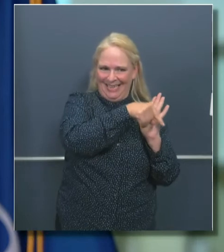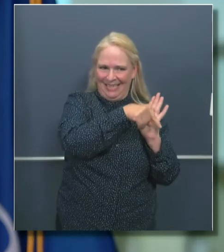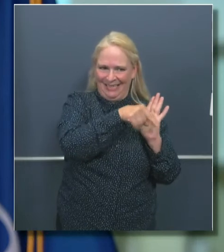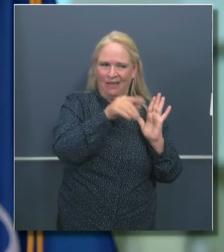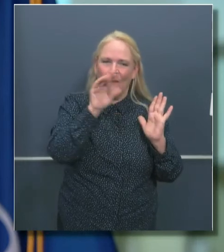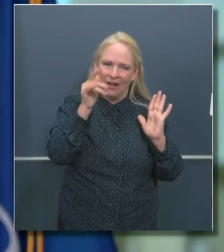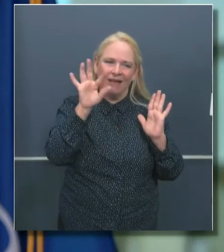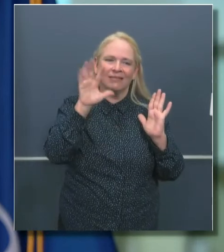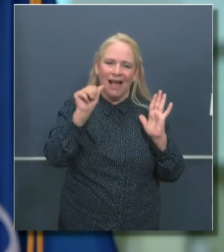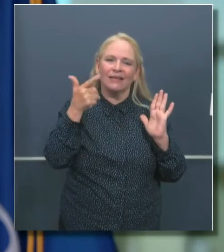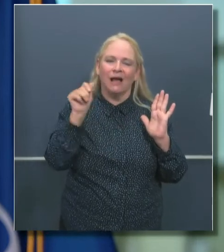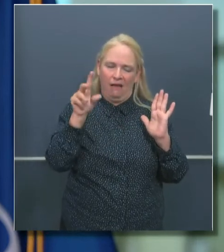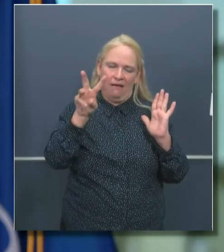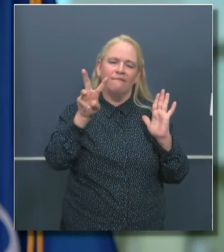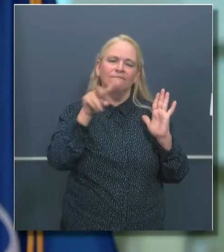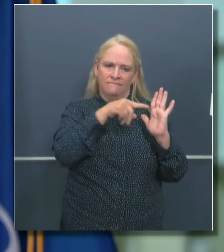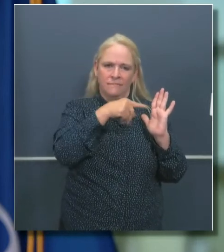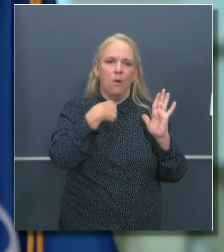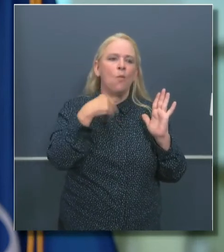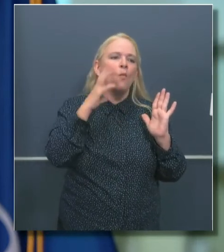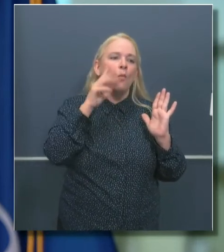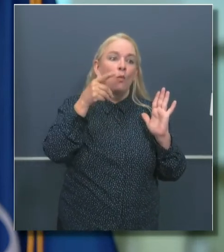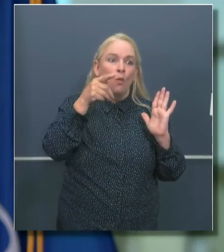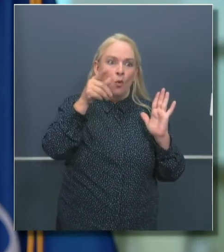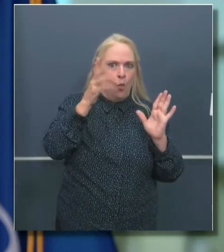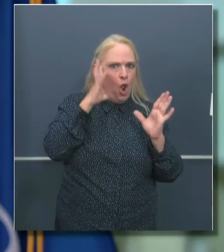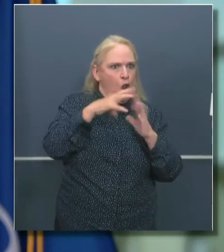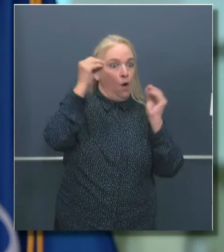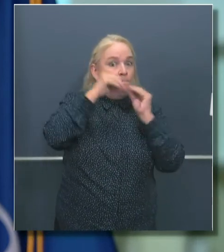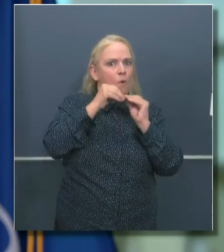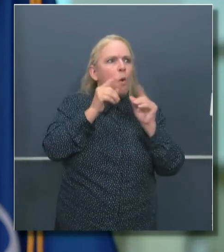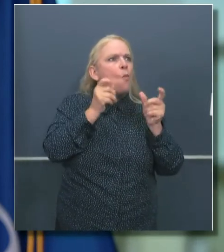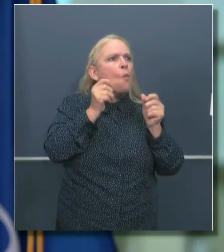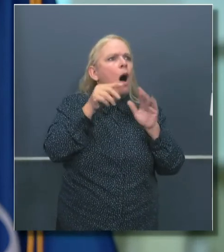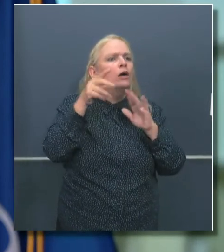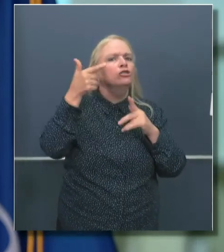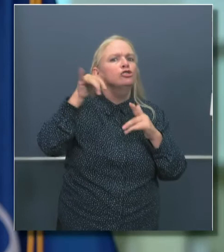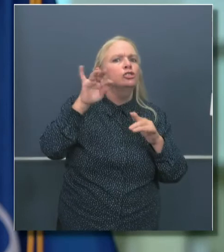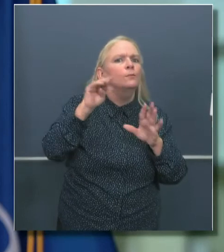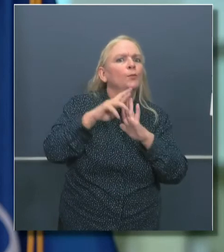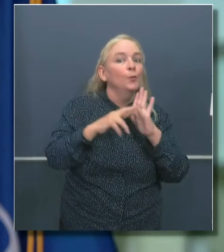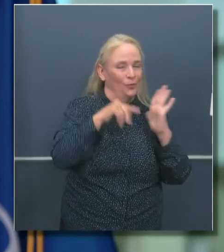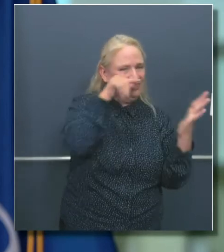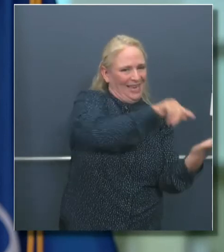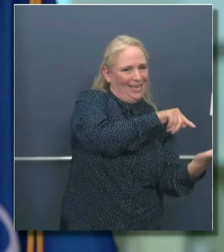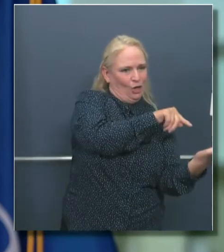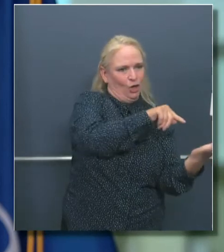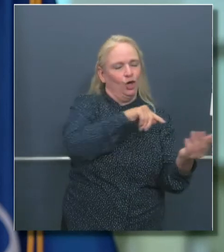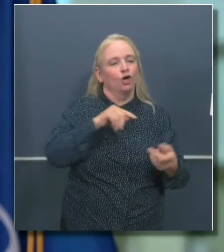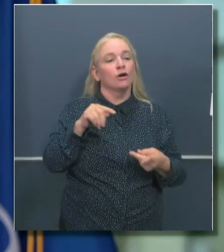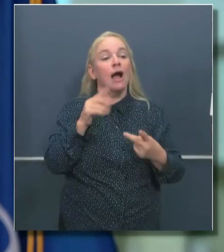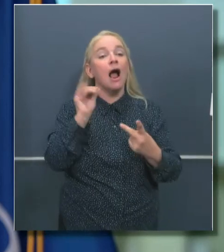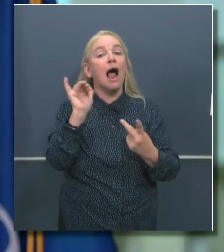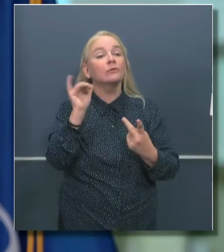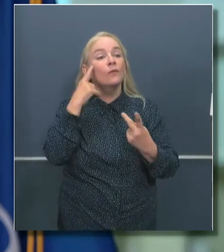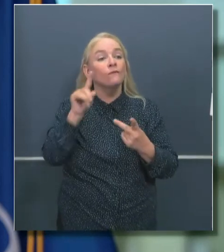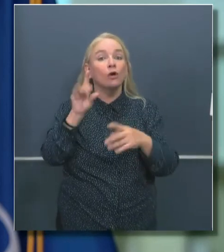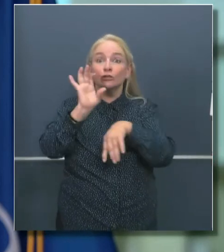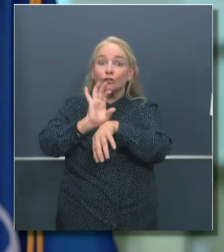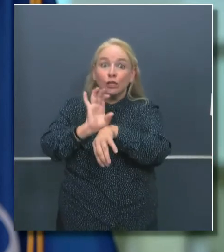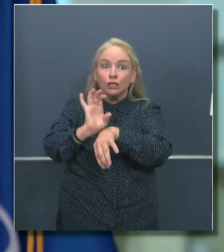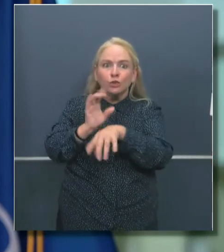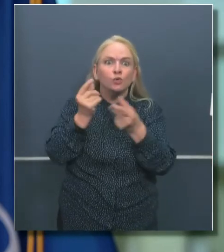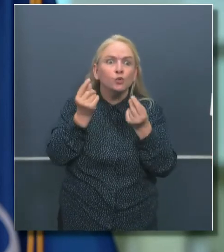gov.ca.gov to learn more about those guidelines for gyms. We also put out new guidelines for places of